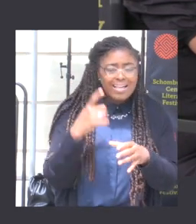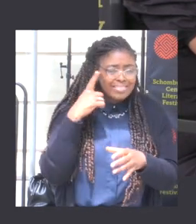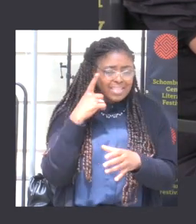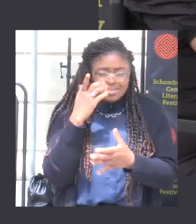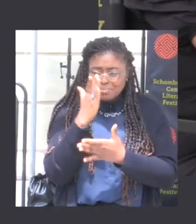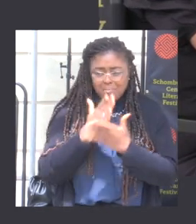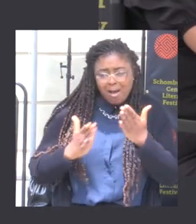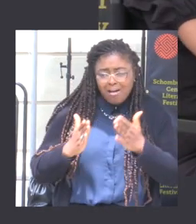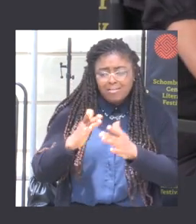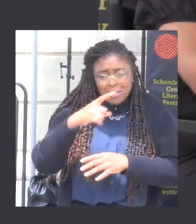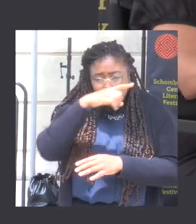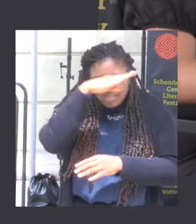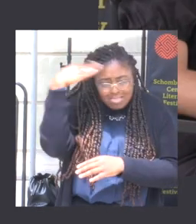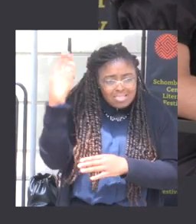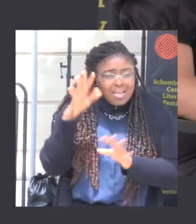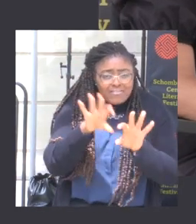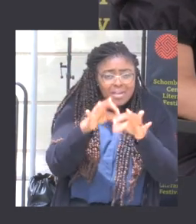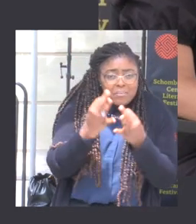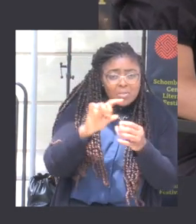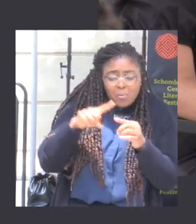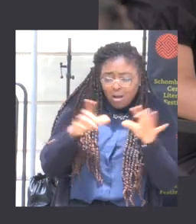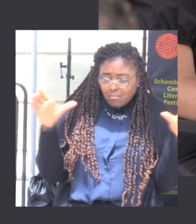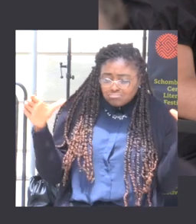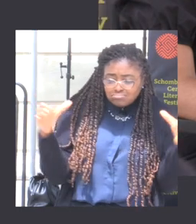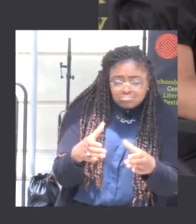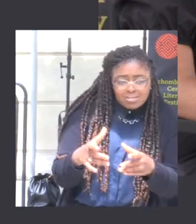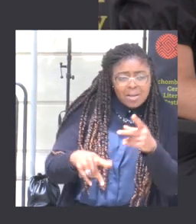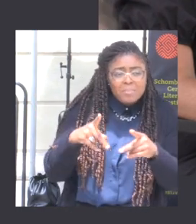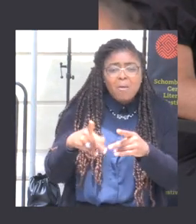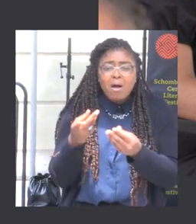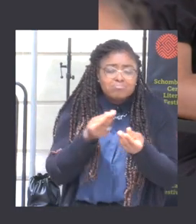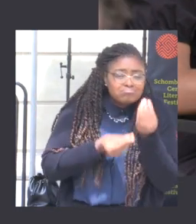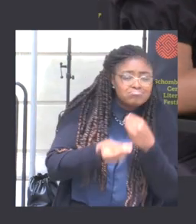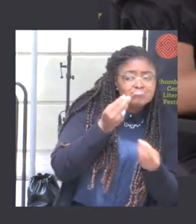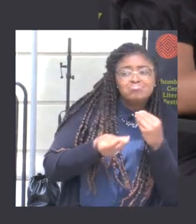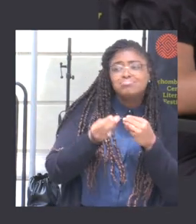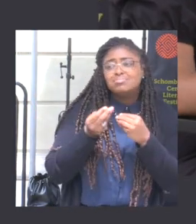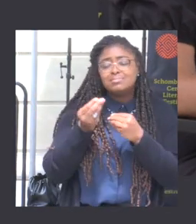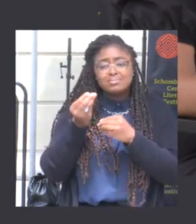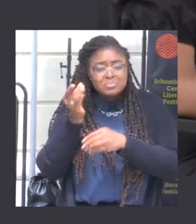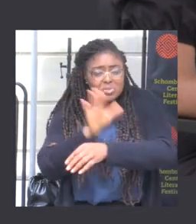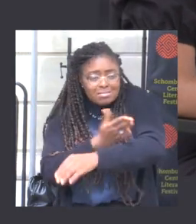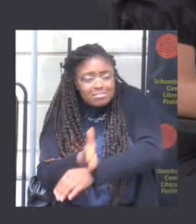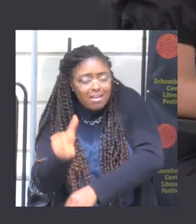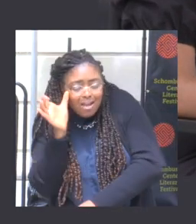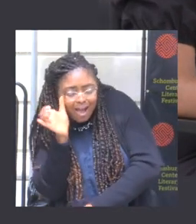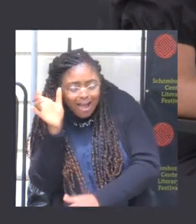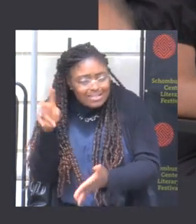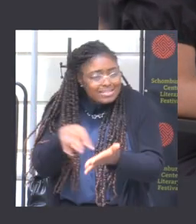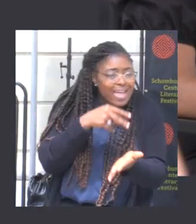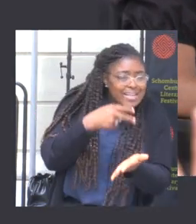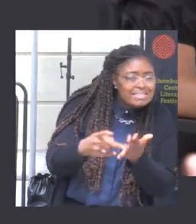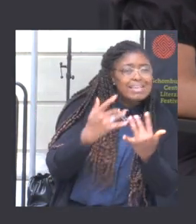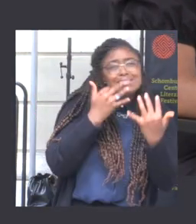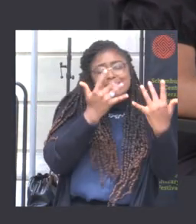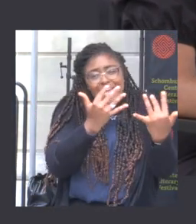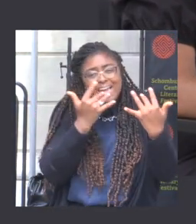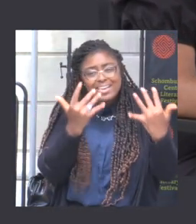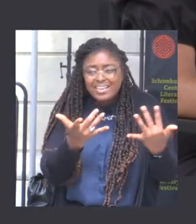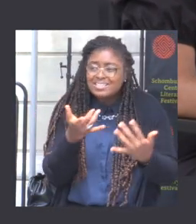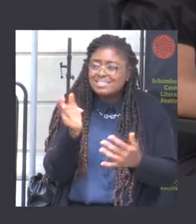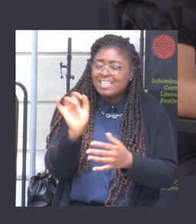have gatherings, people are eating, people are like listening to music or dancing and singing. You know, it's just like this kind